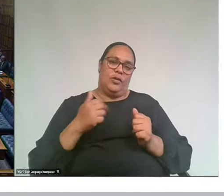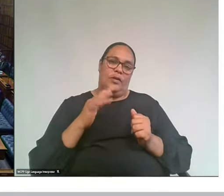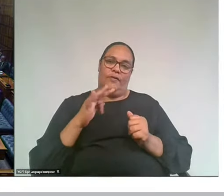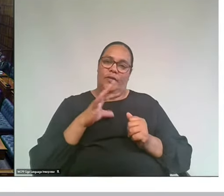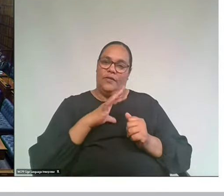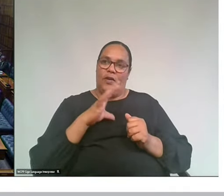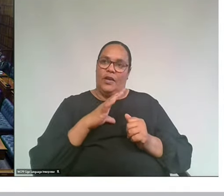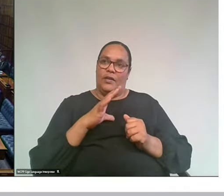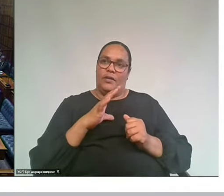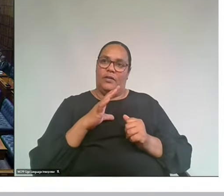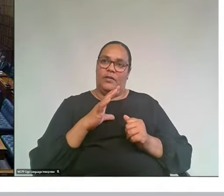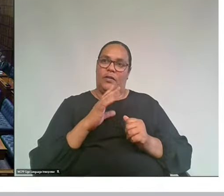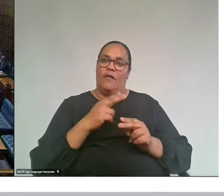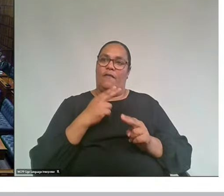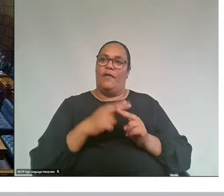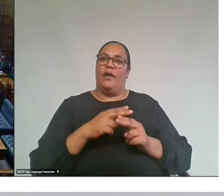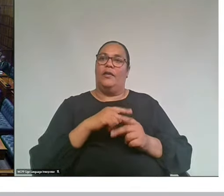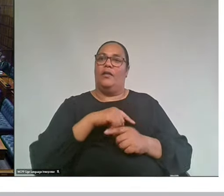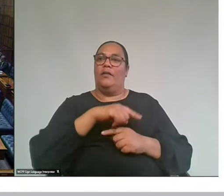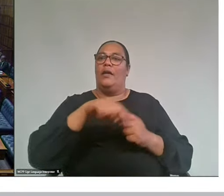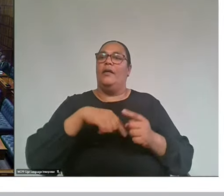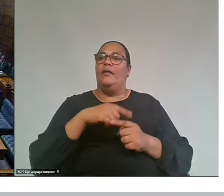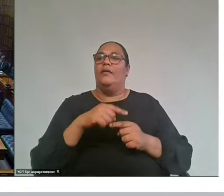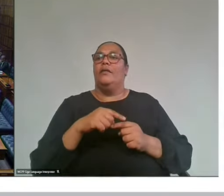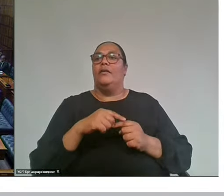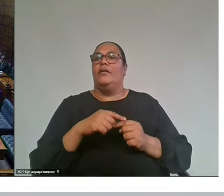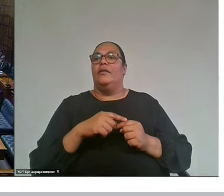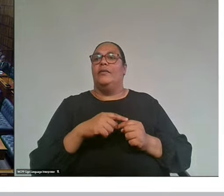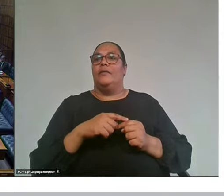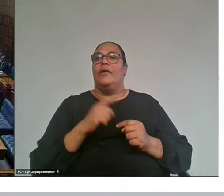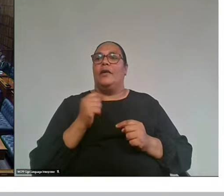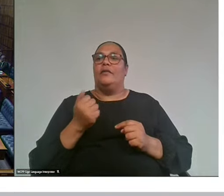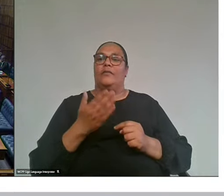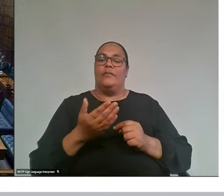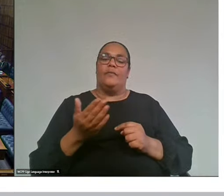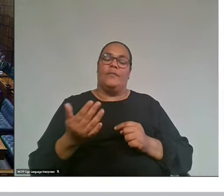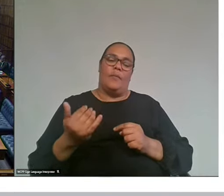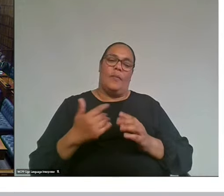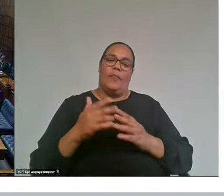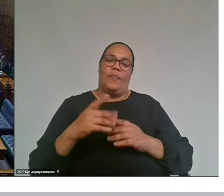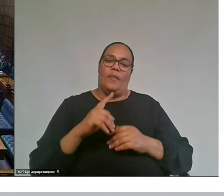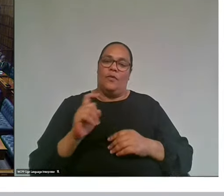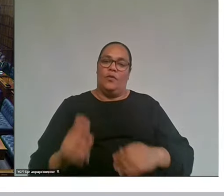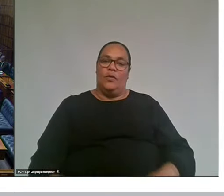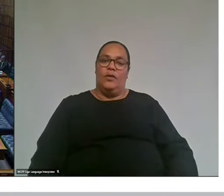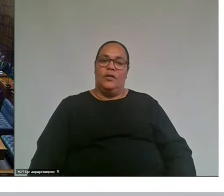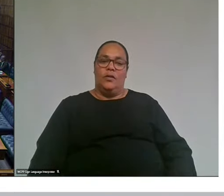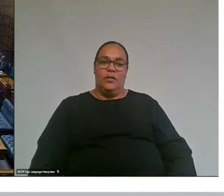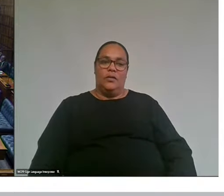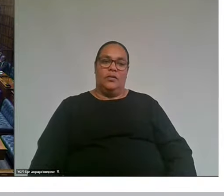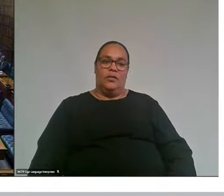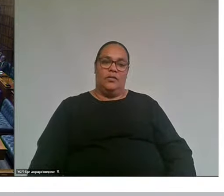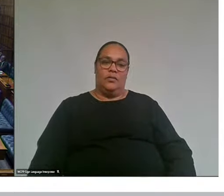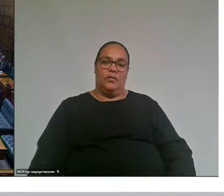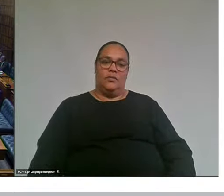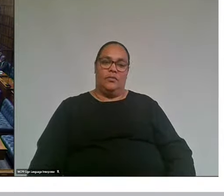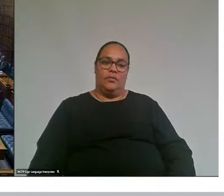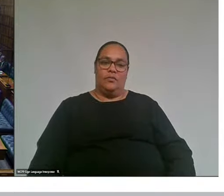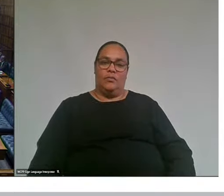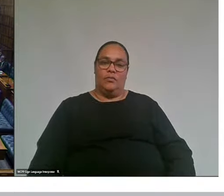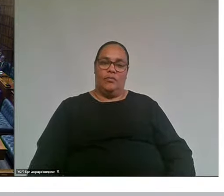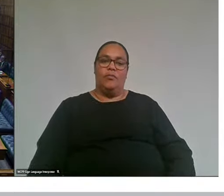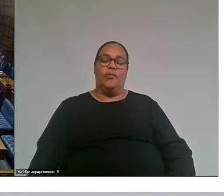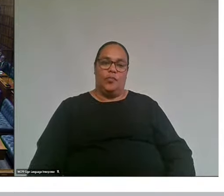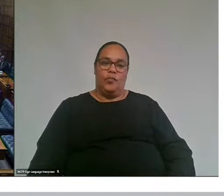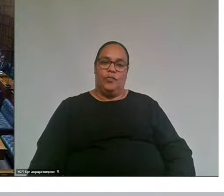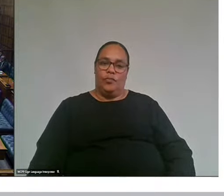order if we made that our final round um and submit any further questions okay I see nods